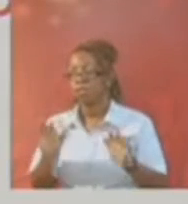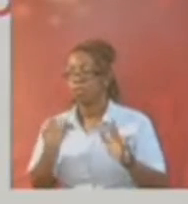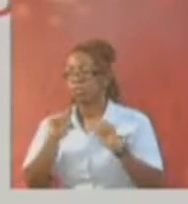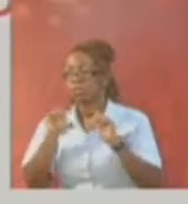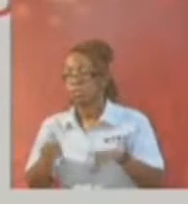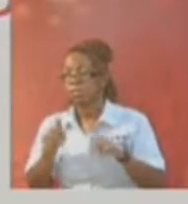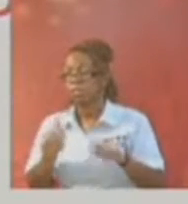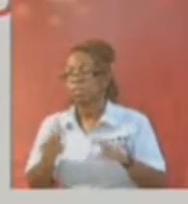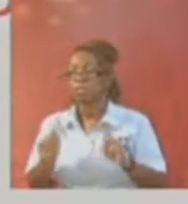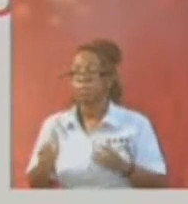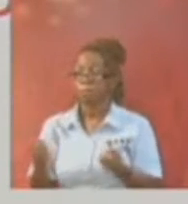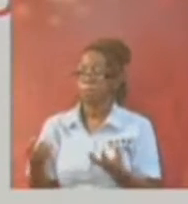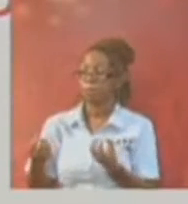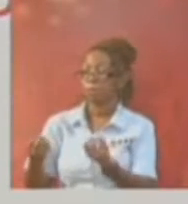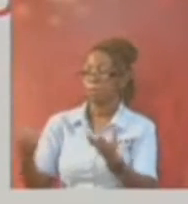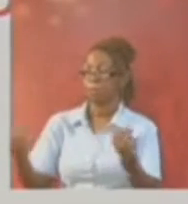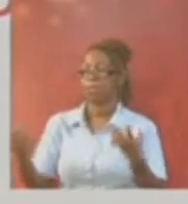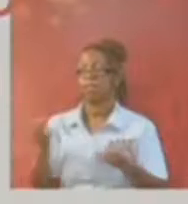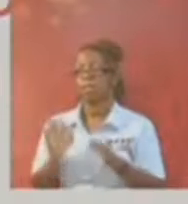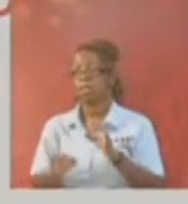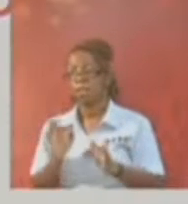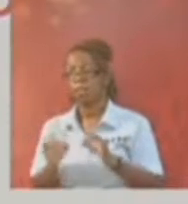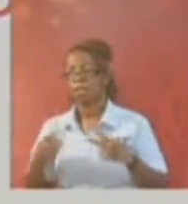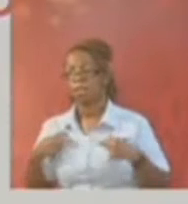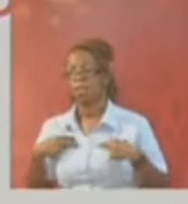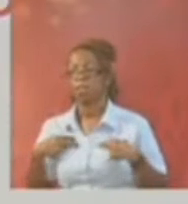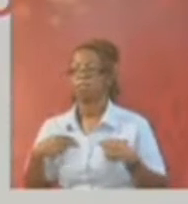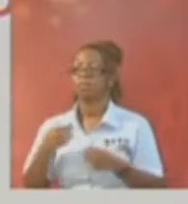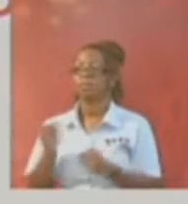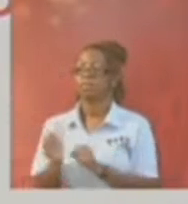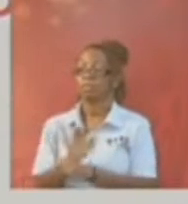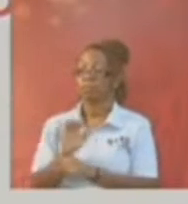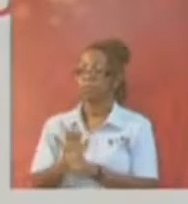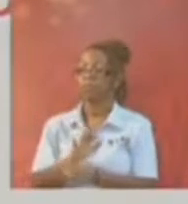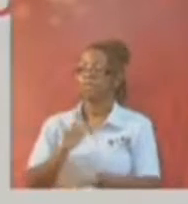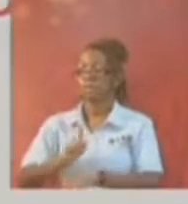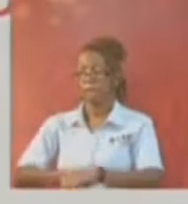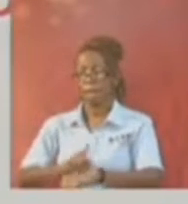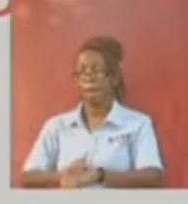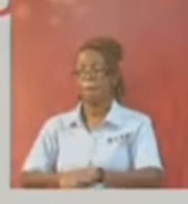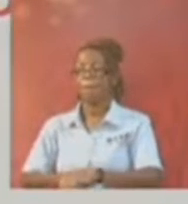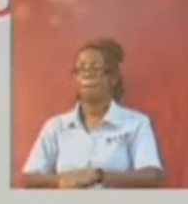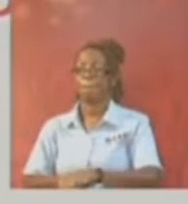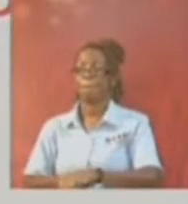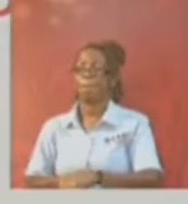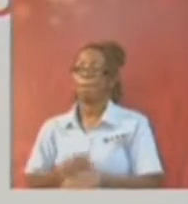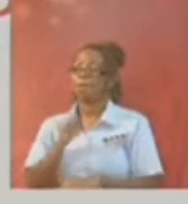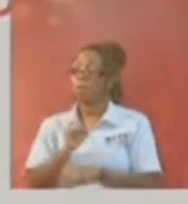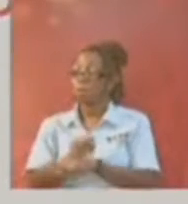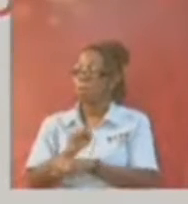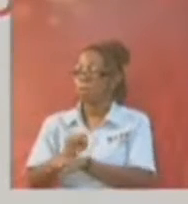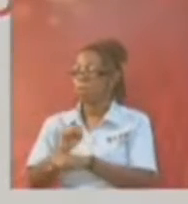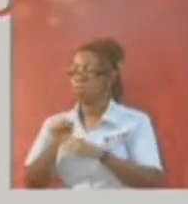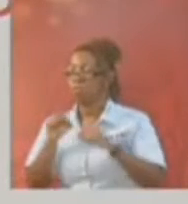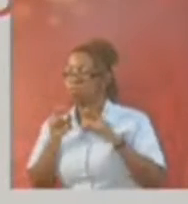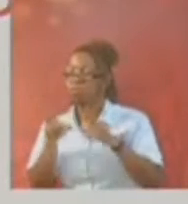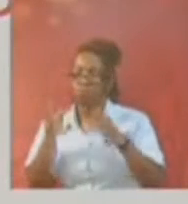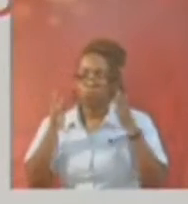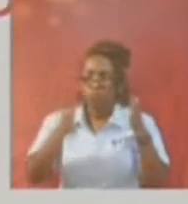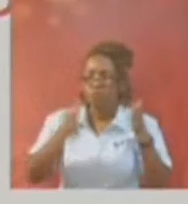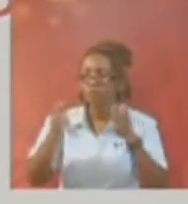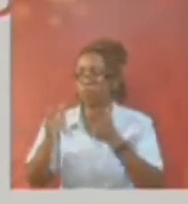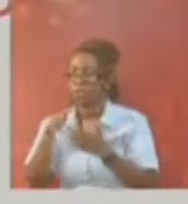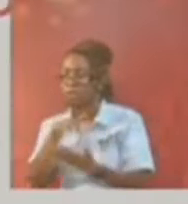appropriate trials and the appropriate length of time to look for the potential longer term side effects, things like